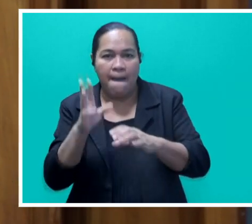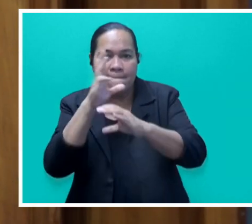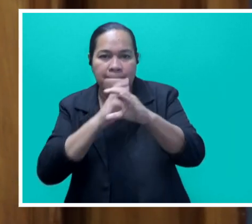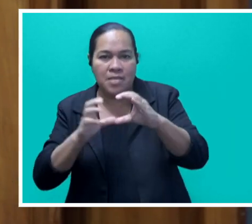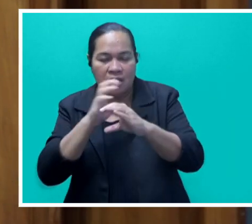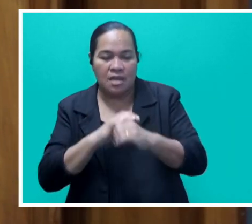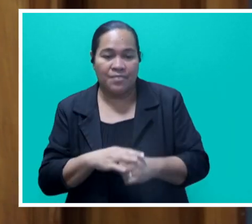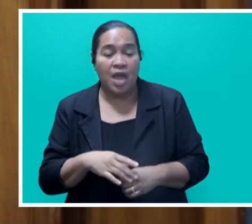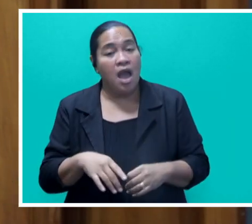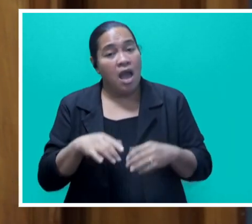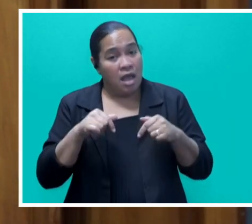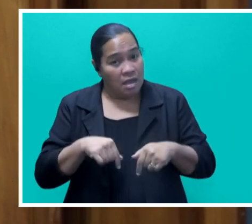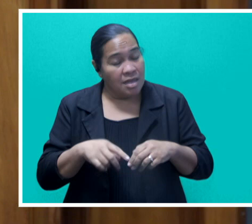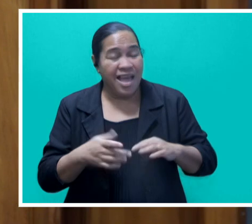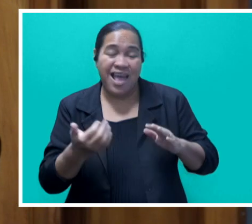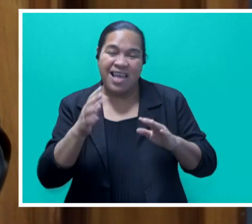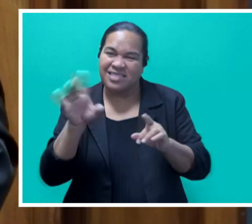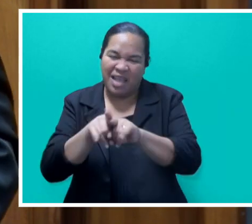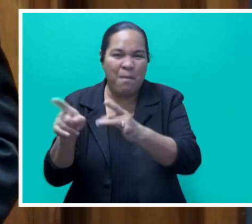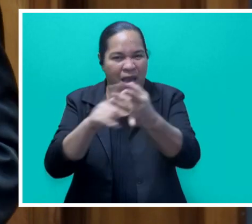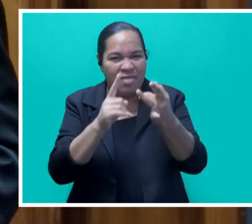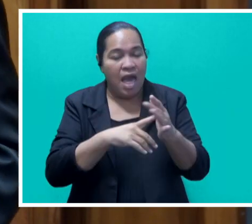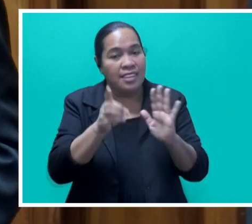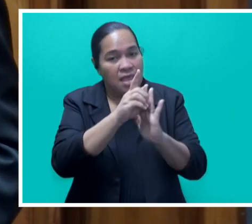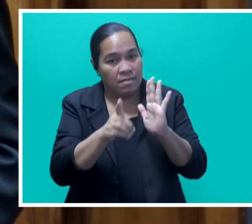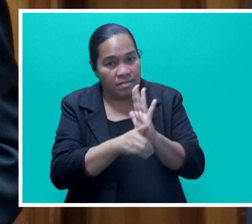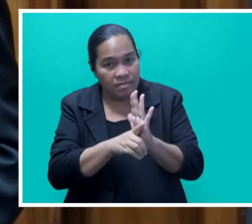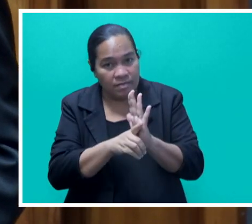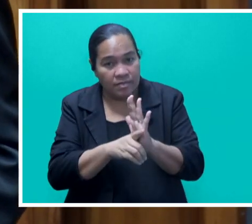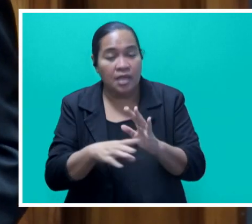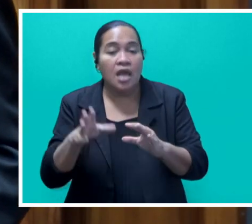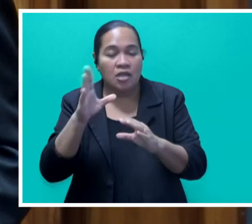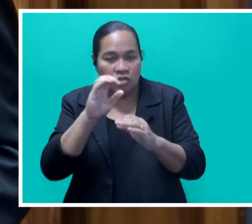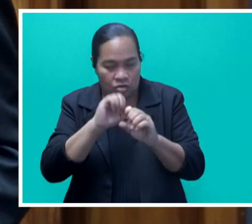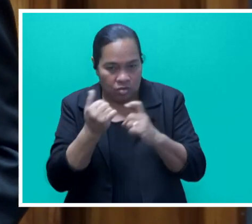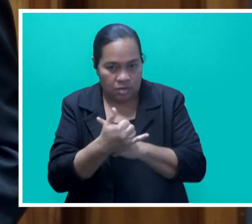any democratic society, the media must be able to carry out its critical role in